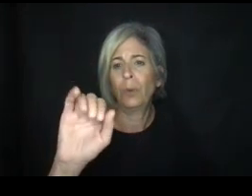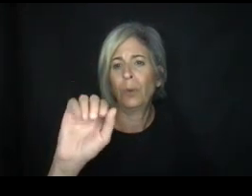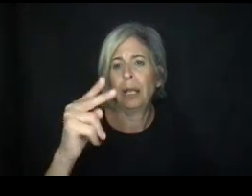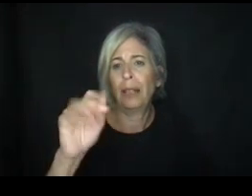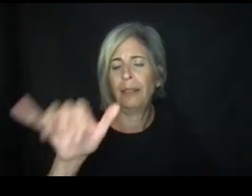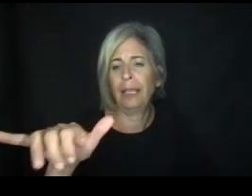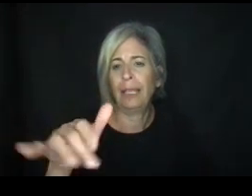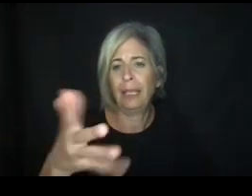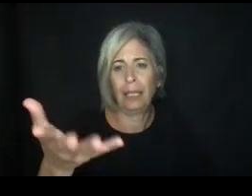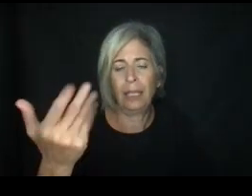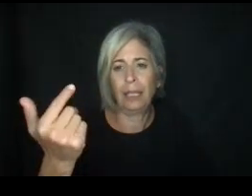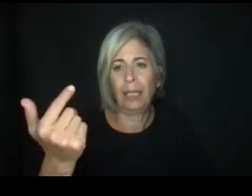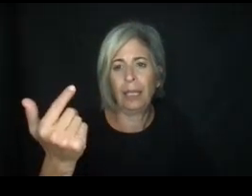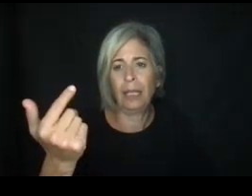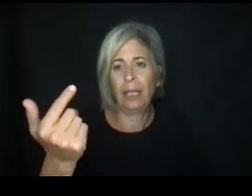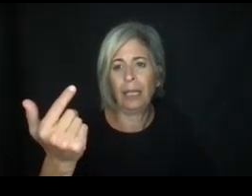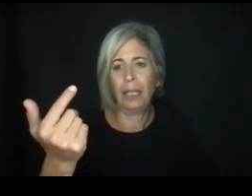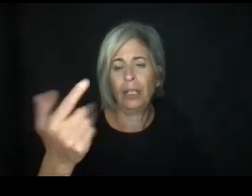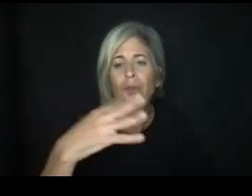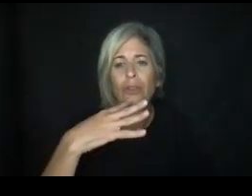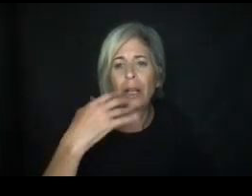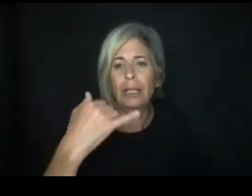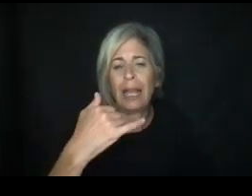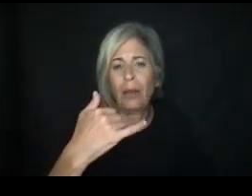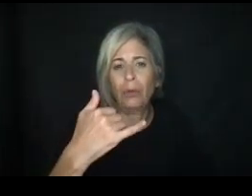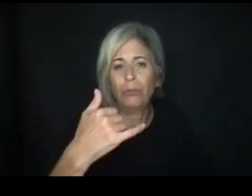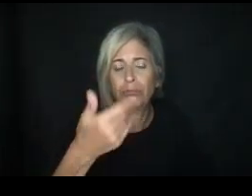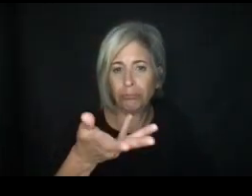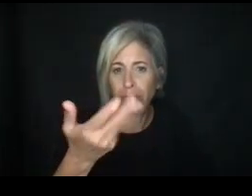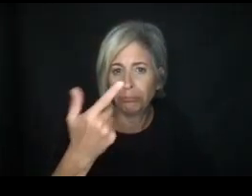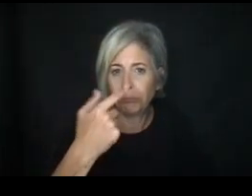so I have you unmuted. You are self-muted, Mr. Wiley.